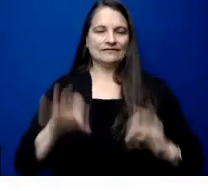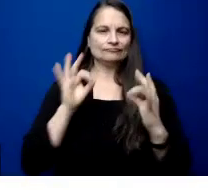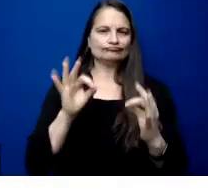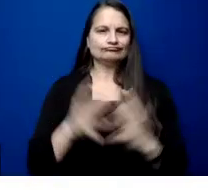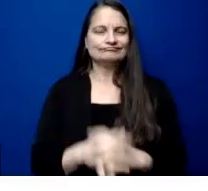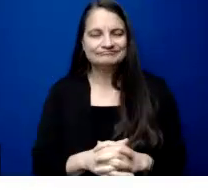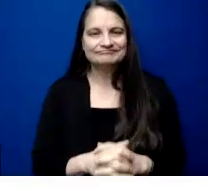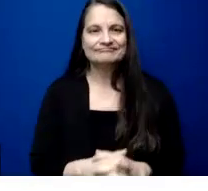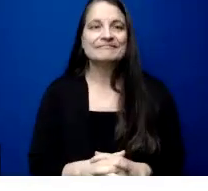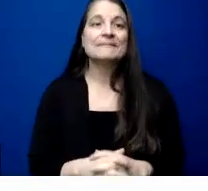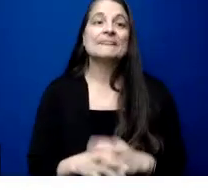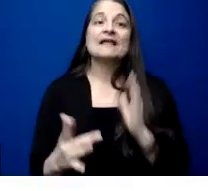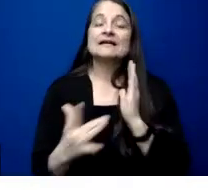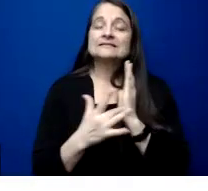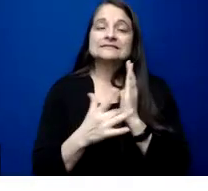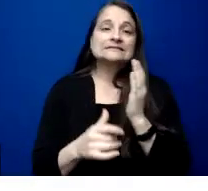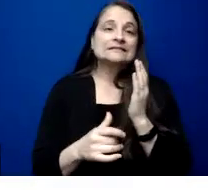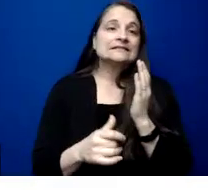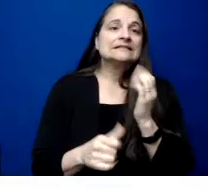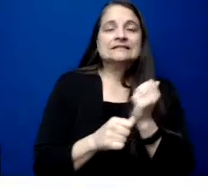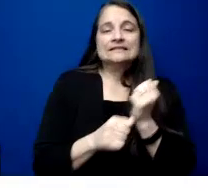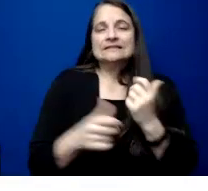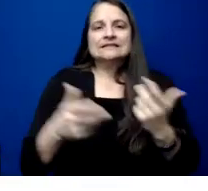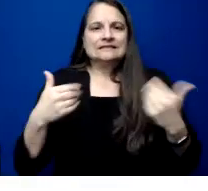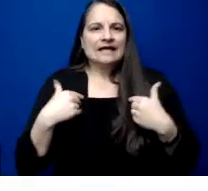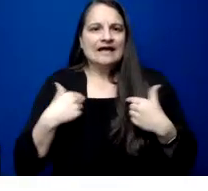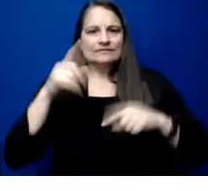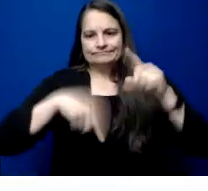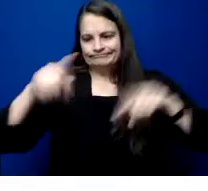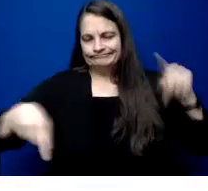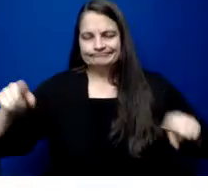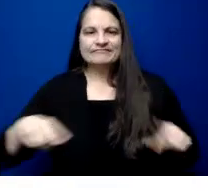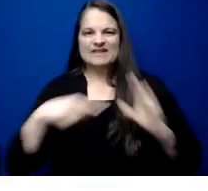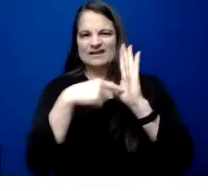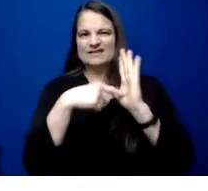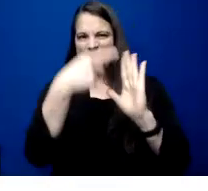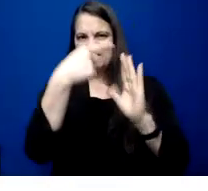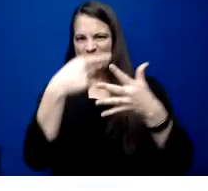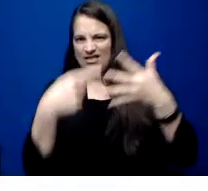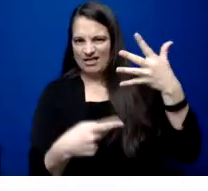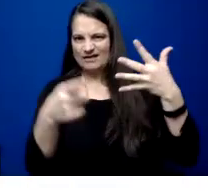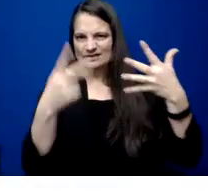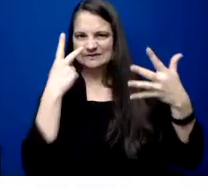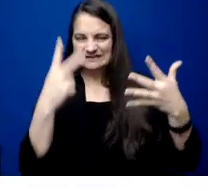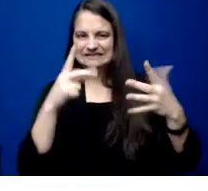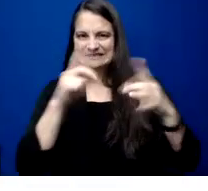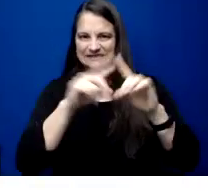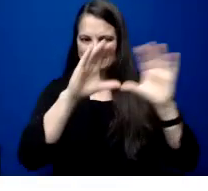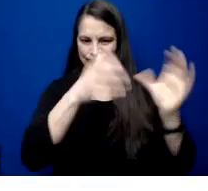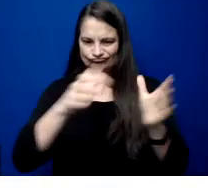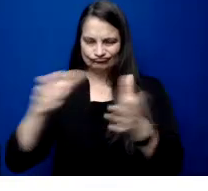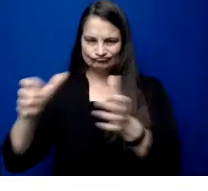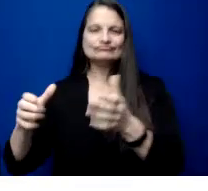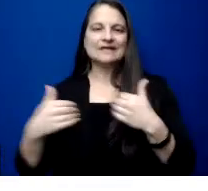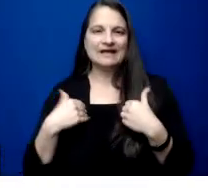We have assistive technology for all areas of life. This slide lists a few examples of sort of categories of AT, if you will.